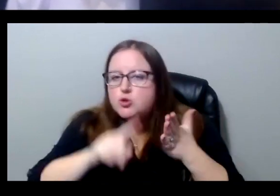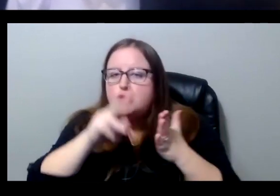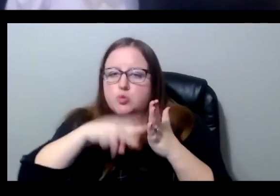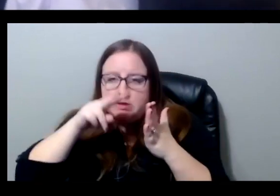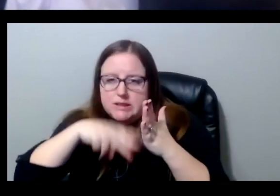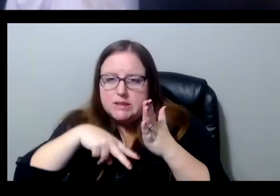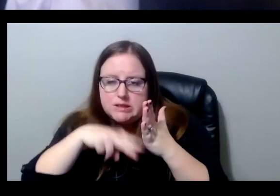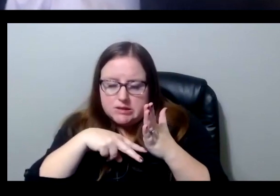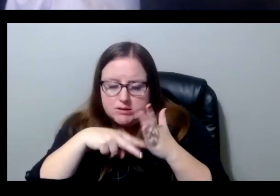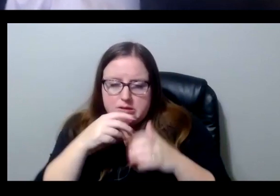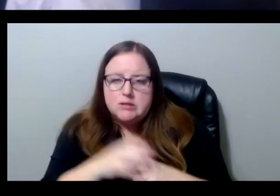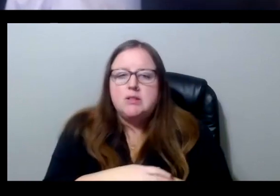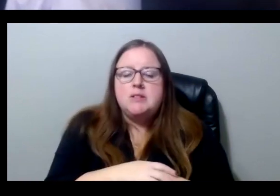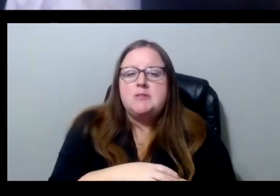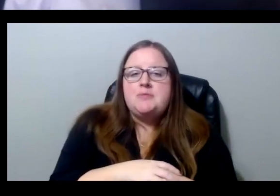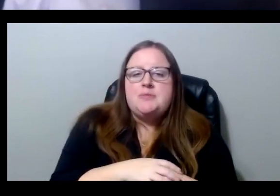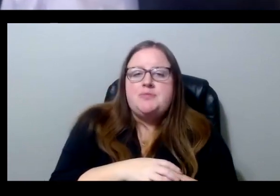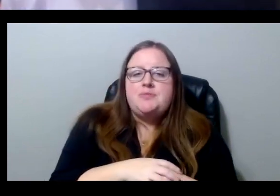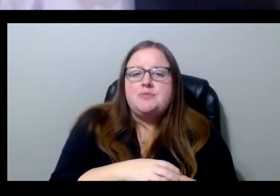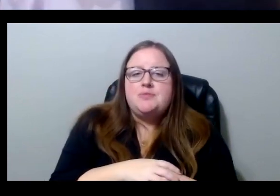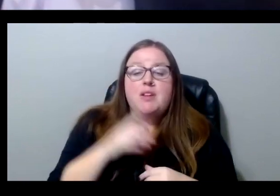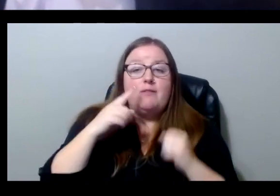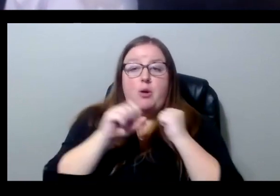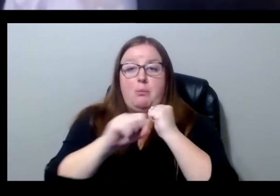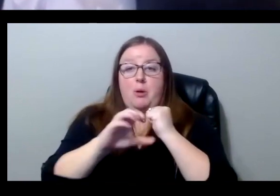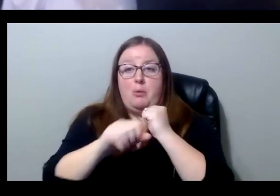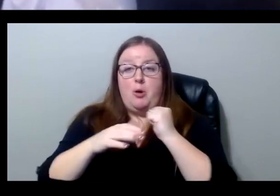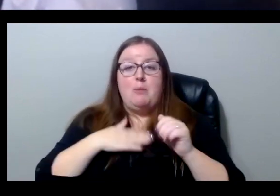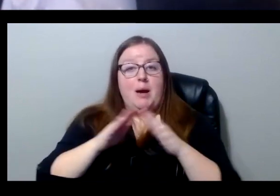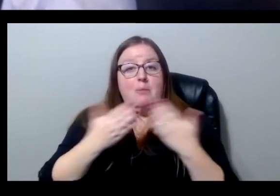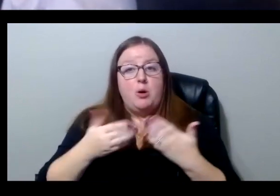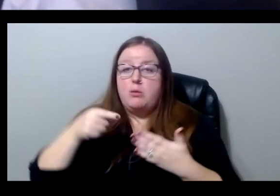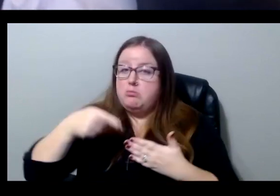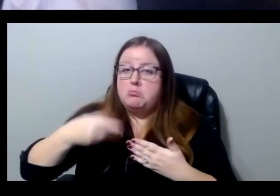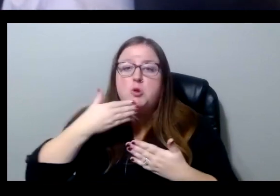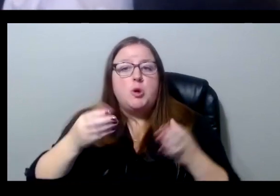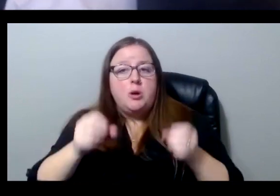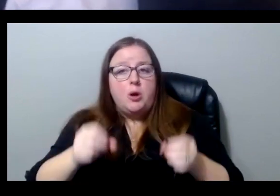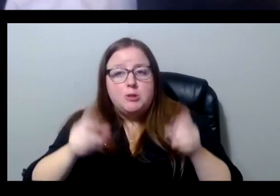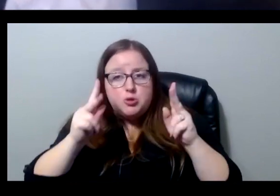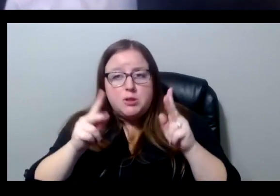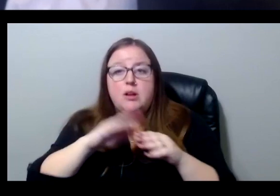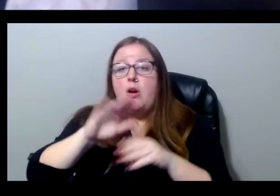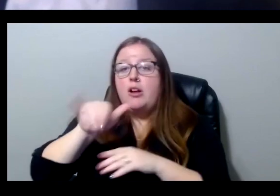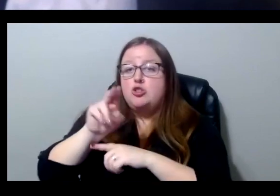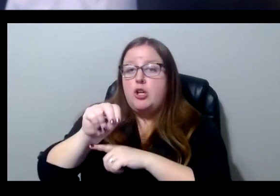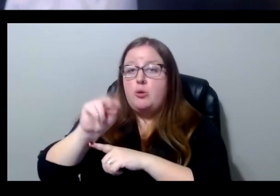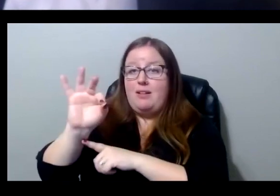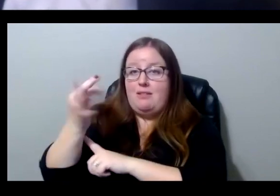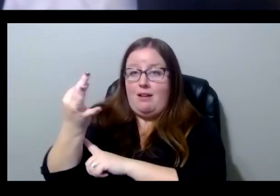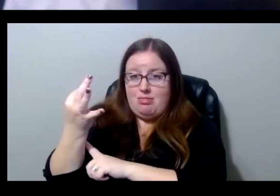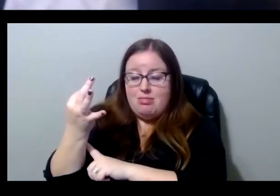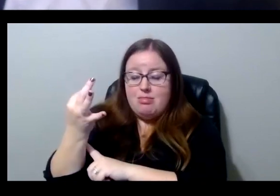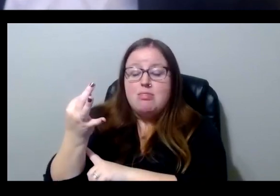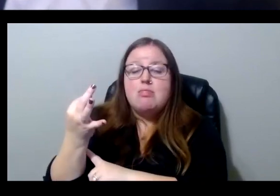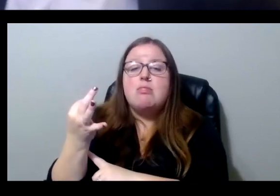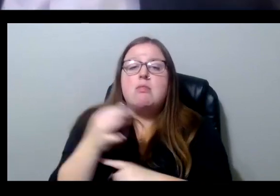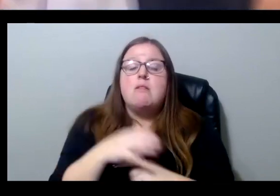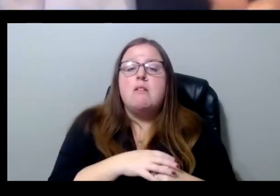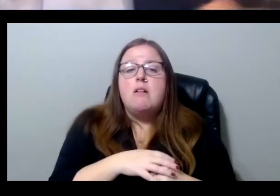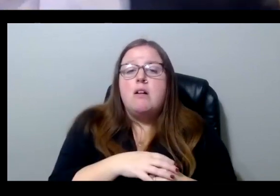so much for doing what you're doing. And I'm pretty demure about it